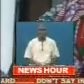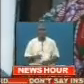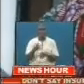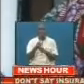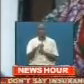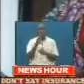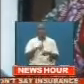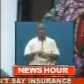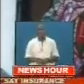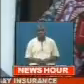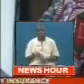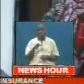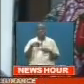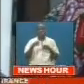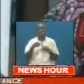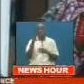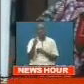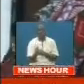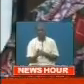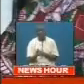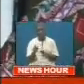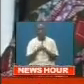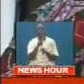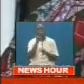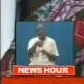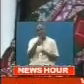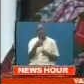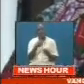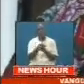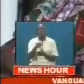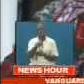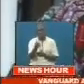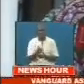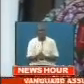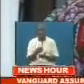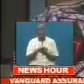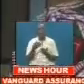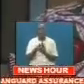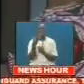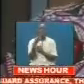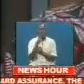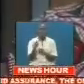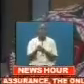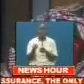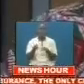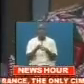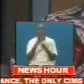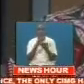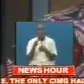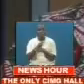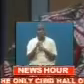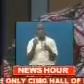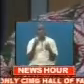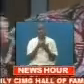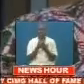get 3. So you can sell half and then use that money for or buy new share. So it's a business that if you sit